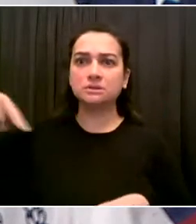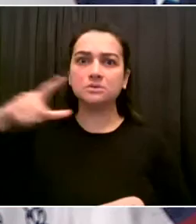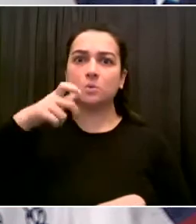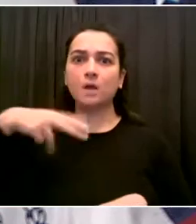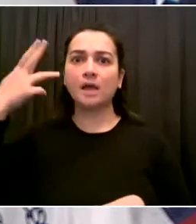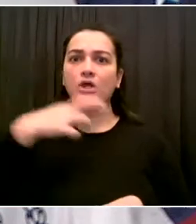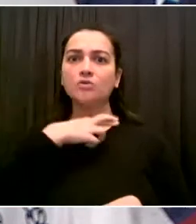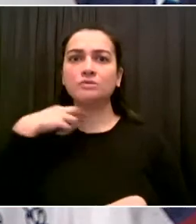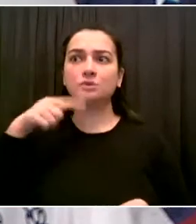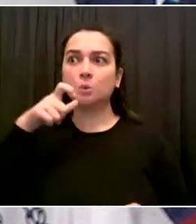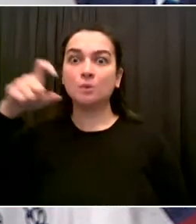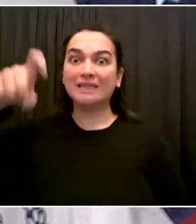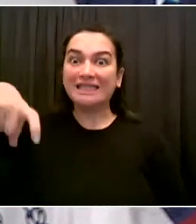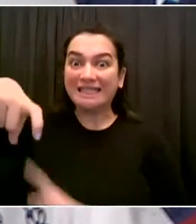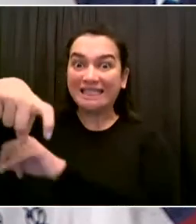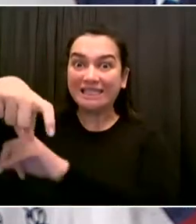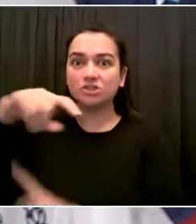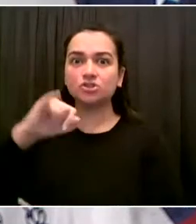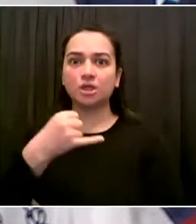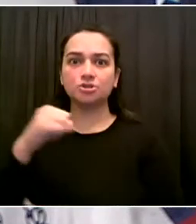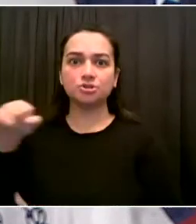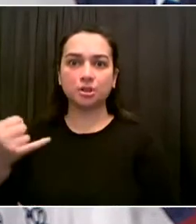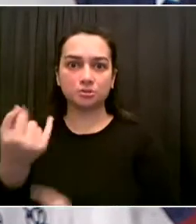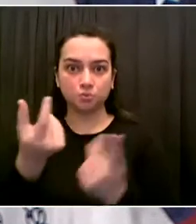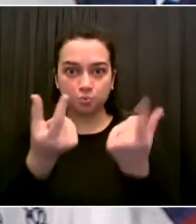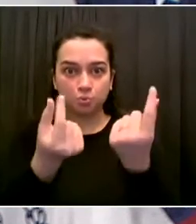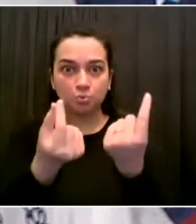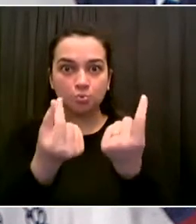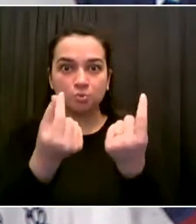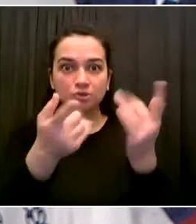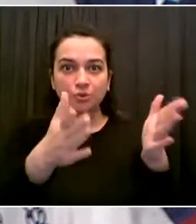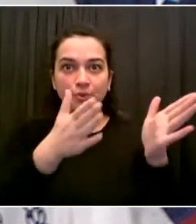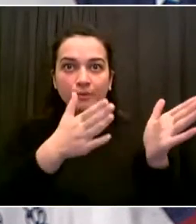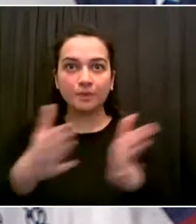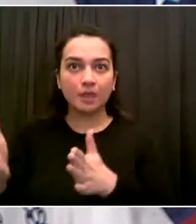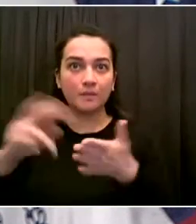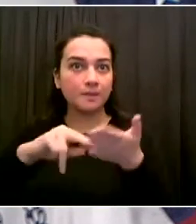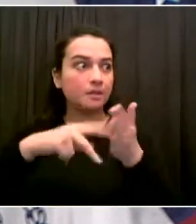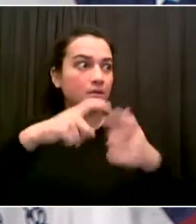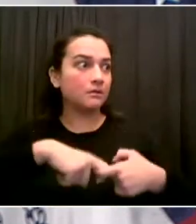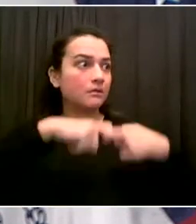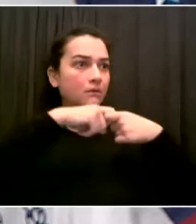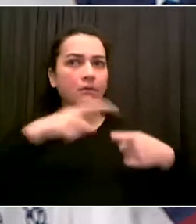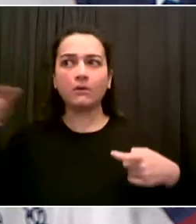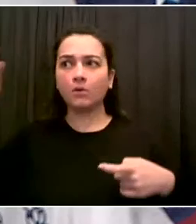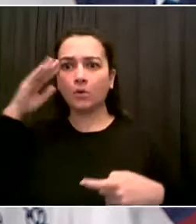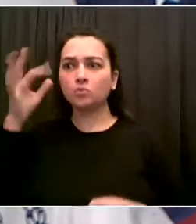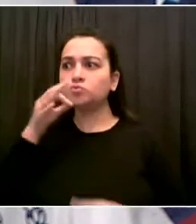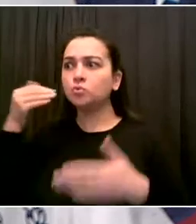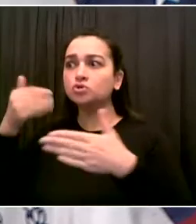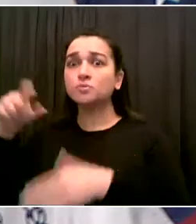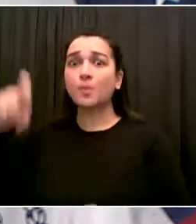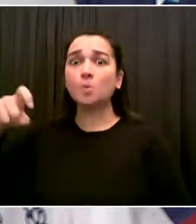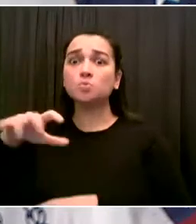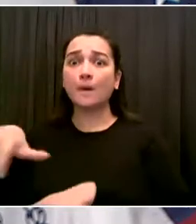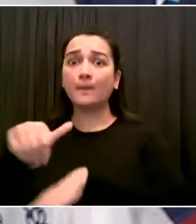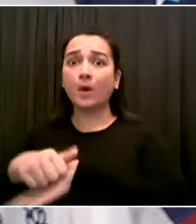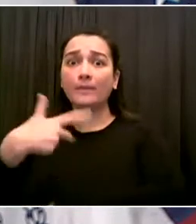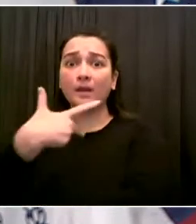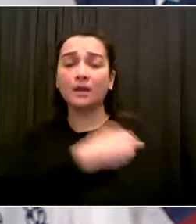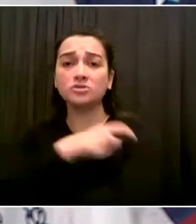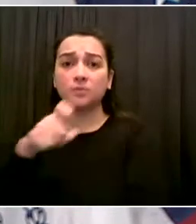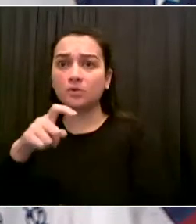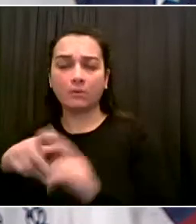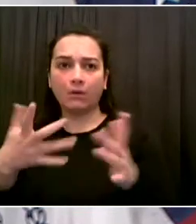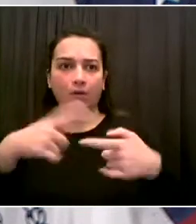Johnson appointments today, tomorrow, the rest of this week? Yeah, Andrew, as I said in the opening, and we're